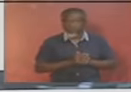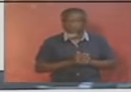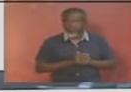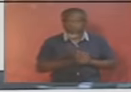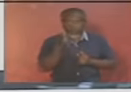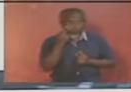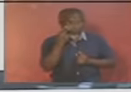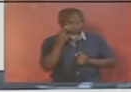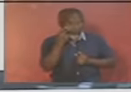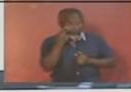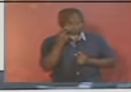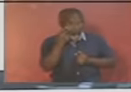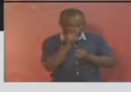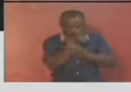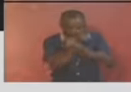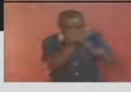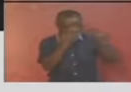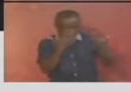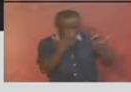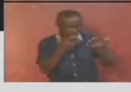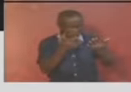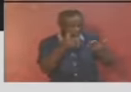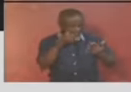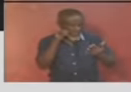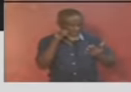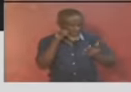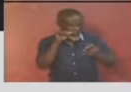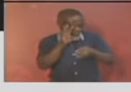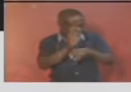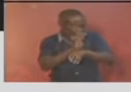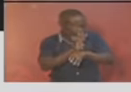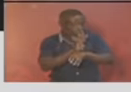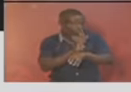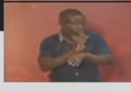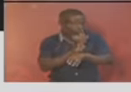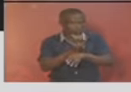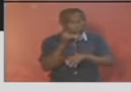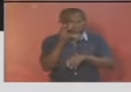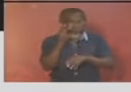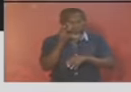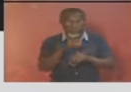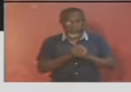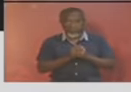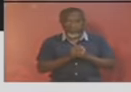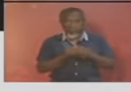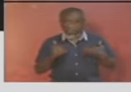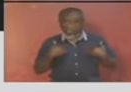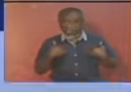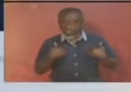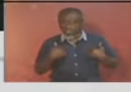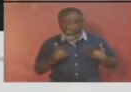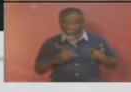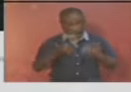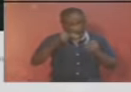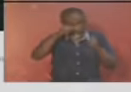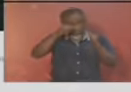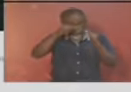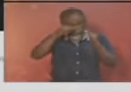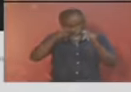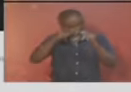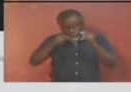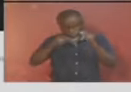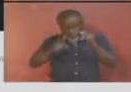it stood at yesterday at 4 p.m. Next slide, please. We can see that the downward trend in that